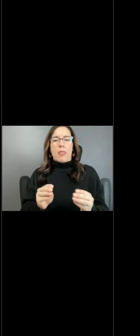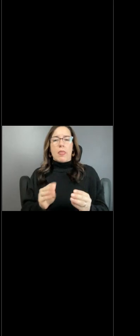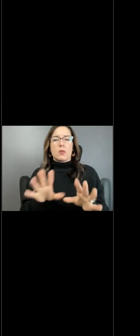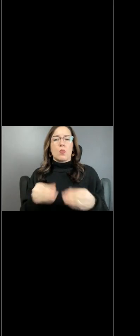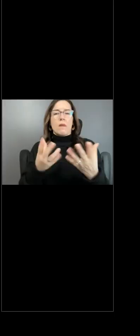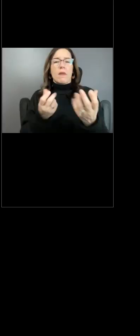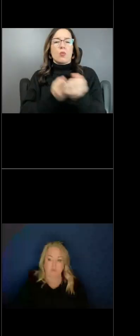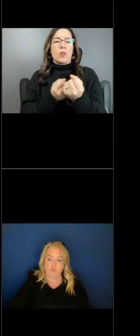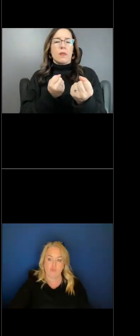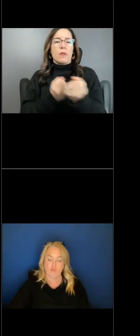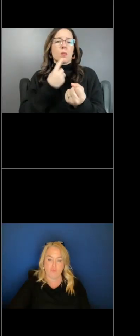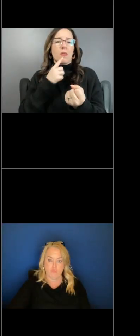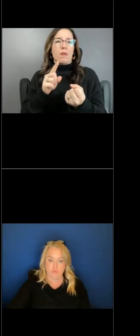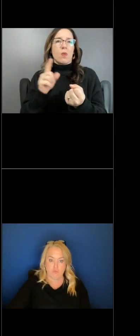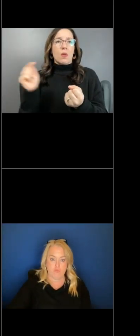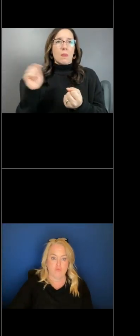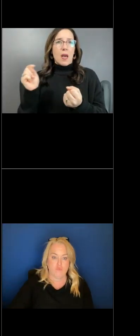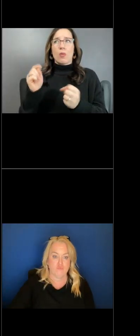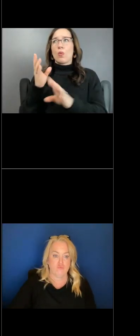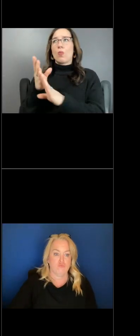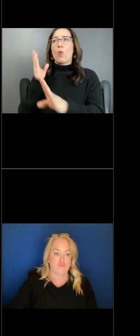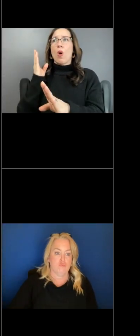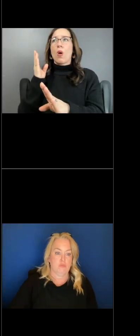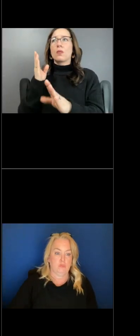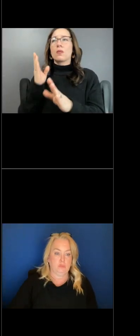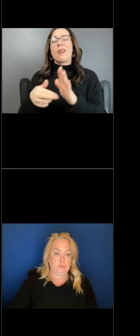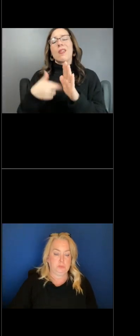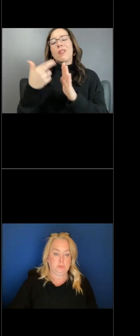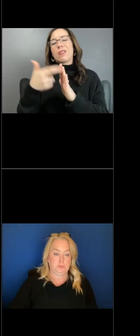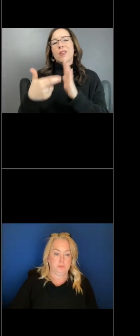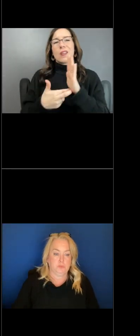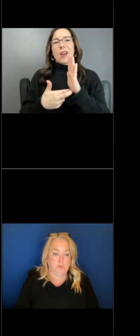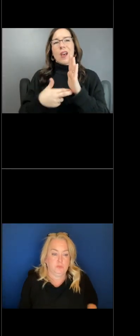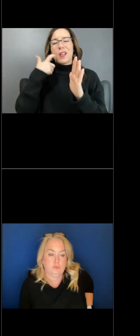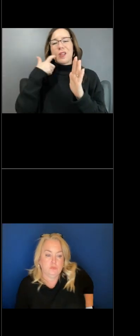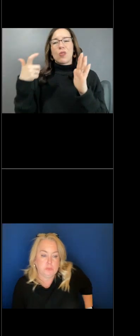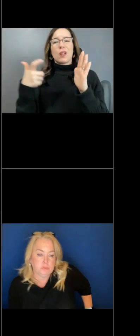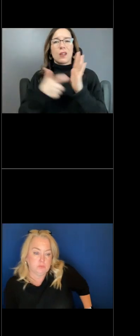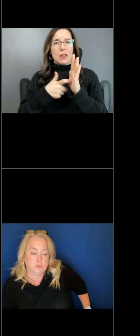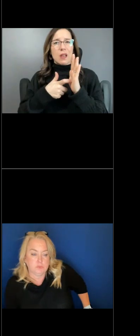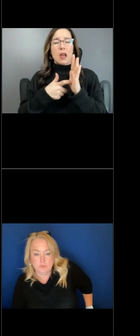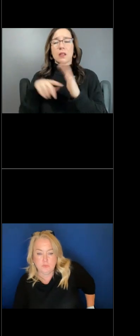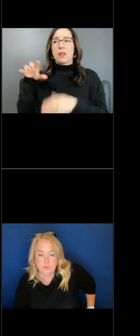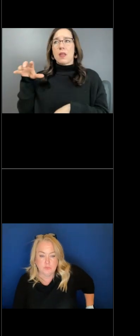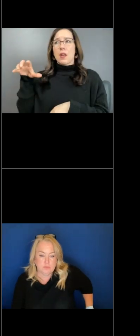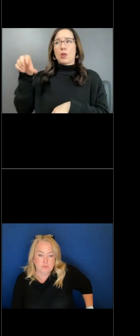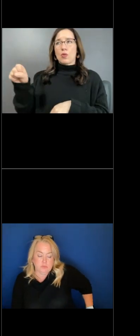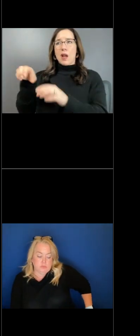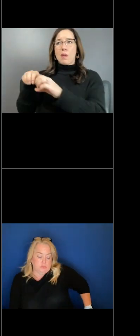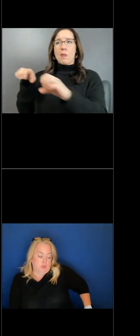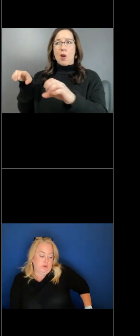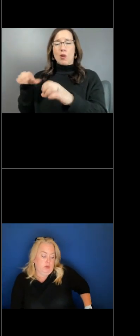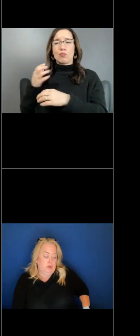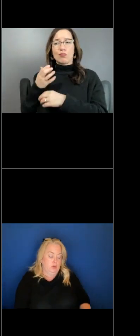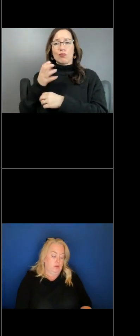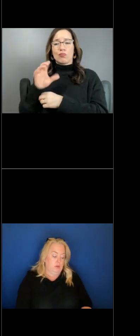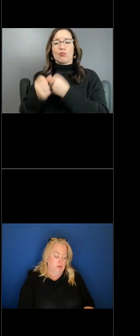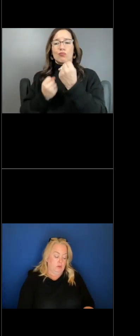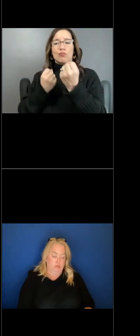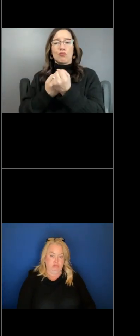reinforcement for bathroom walls. The guidelines recognize that grab bar reinforcing may